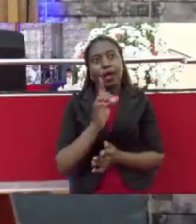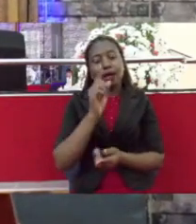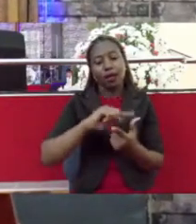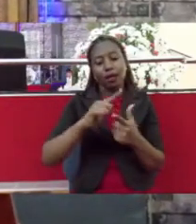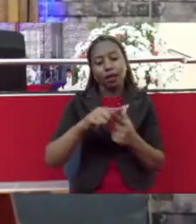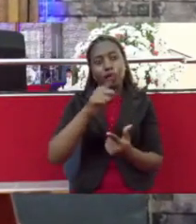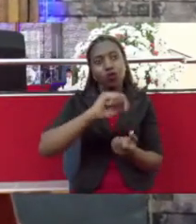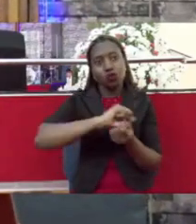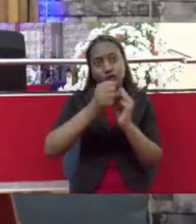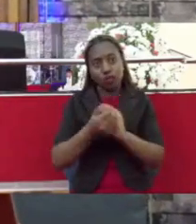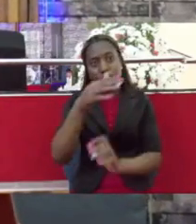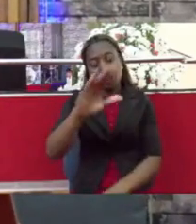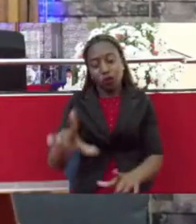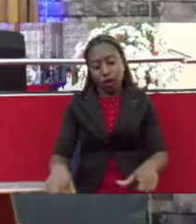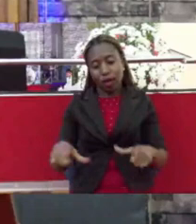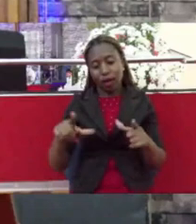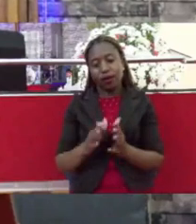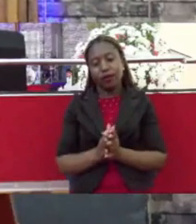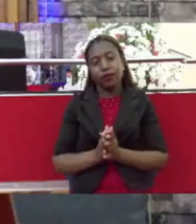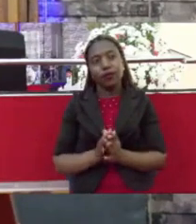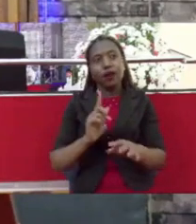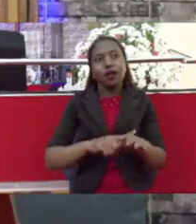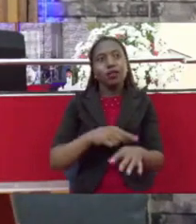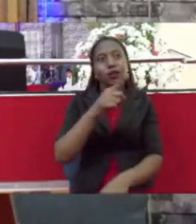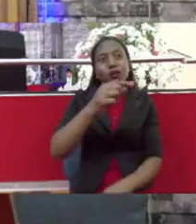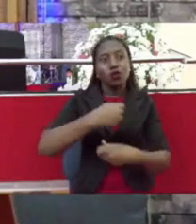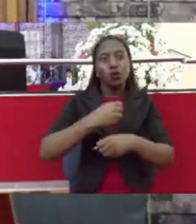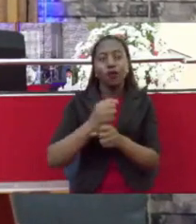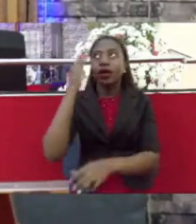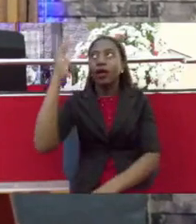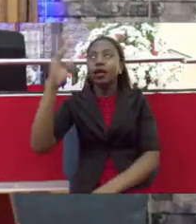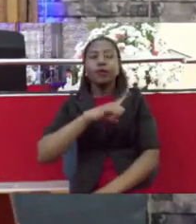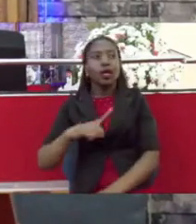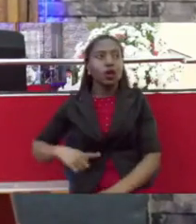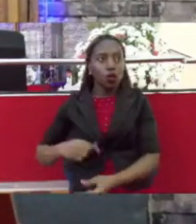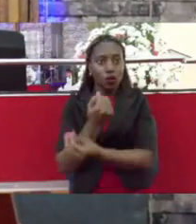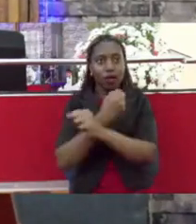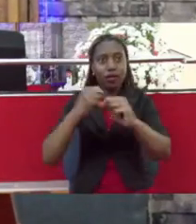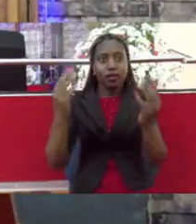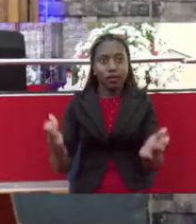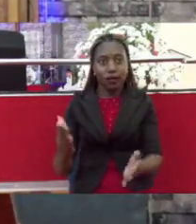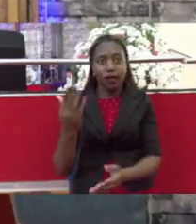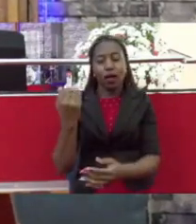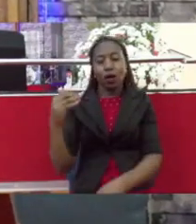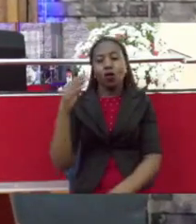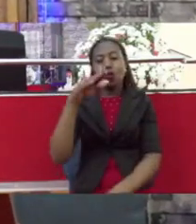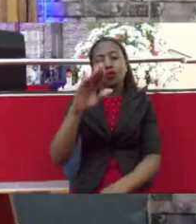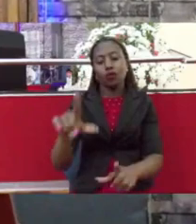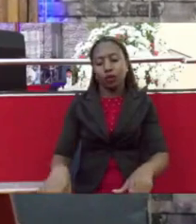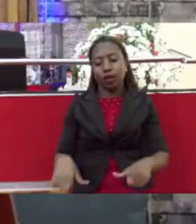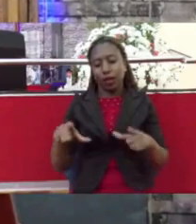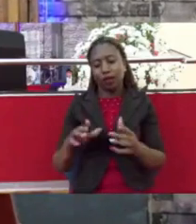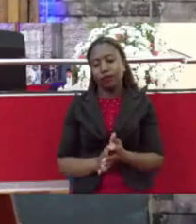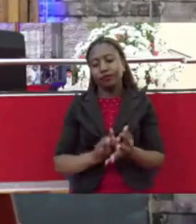unakuja katika maisha yako. When you make him Lord and Savior of your life. Unapomfanya Bwana na Mwokozi wa maisha yako. The second